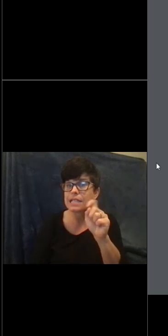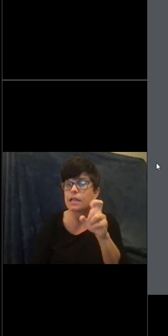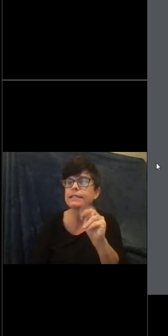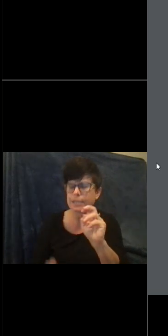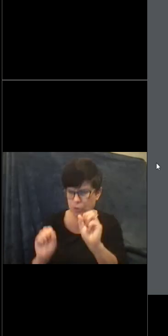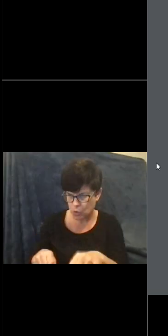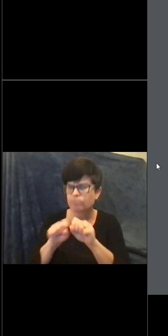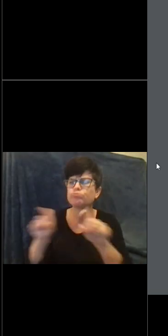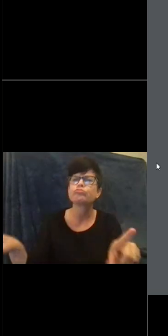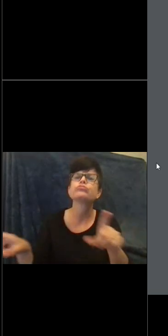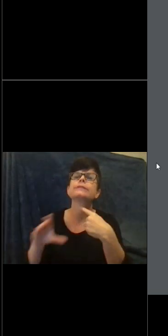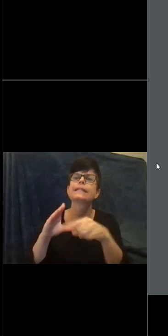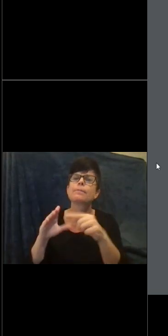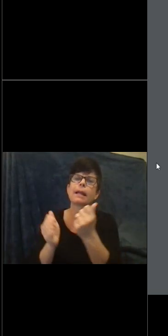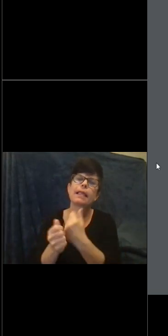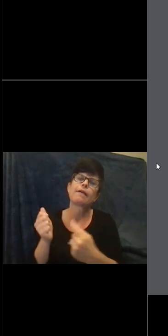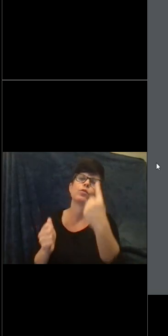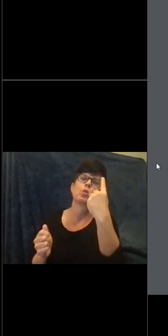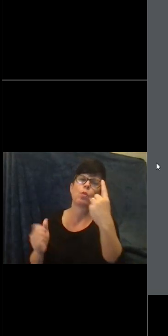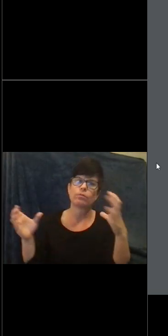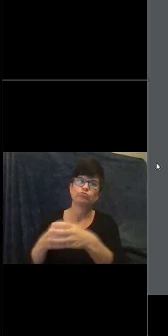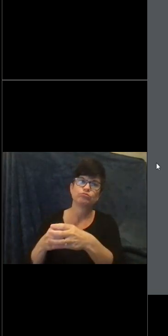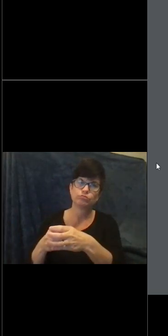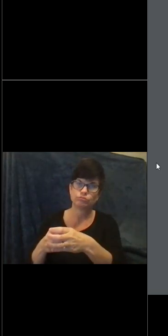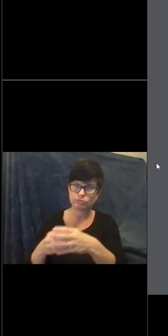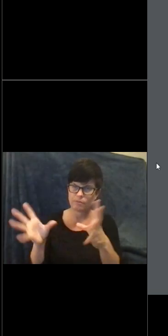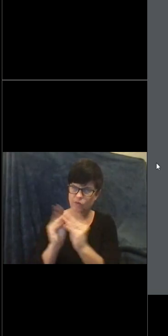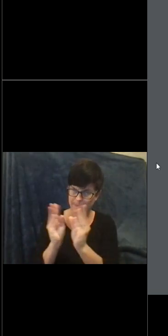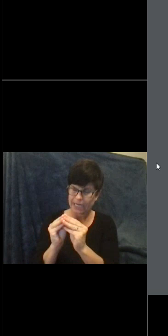member. All right. Board member Kelly.